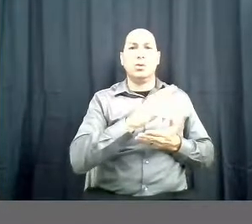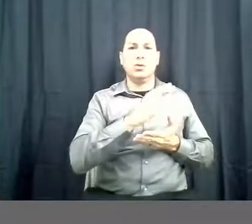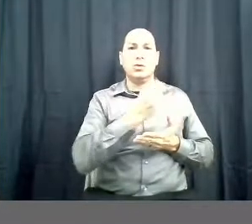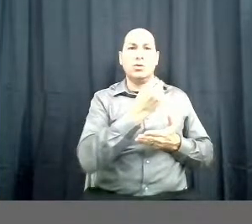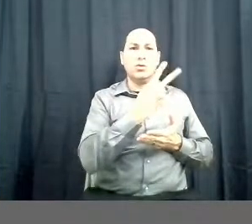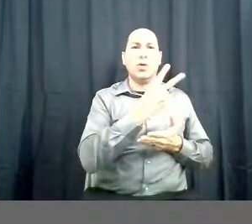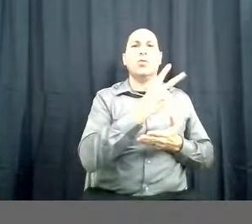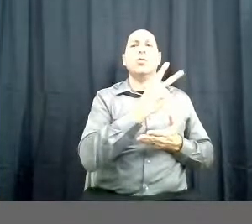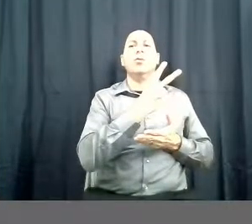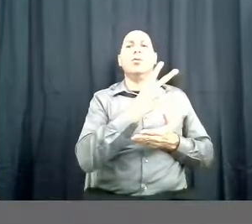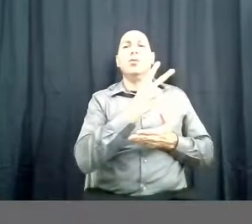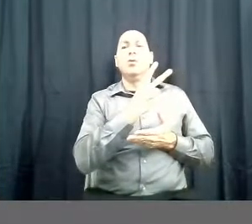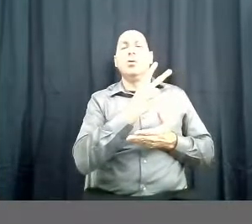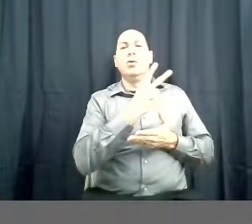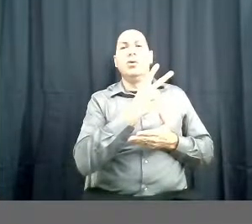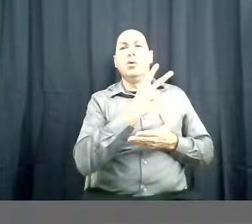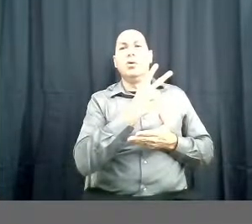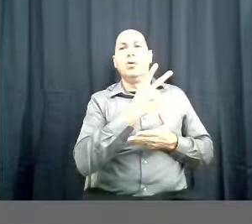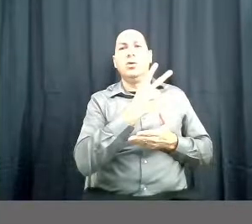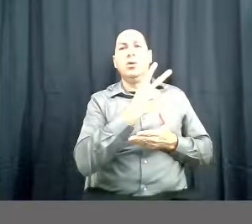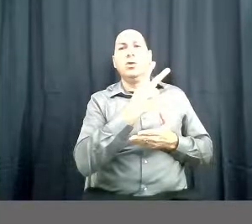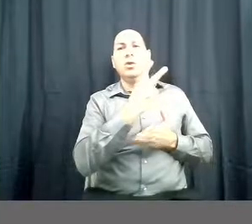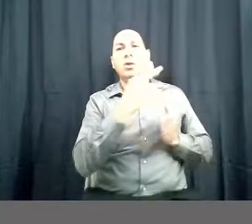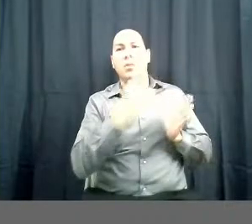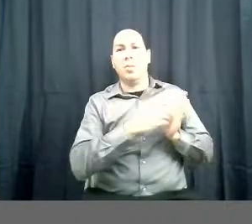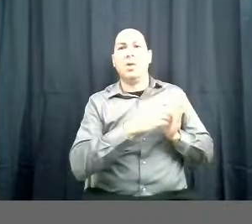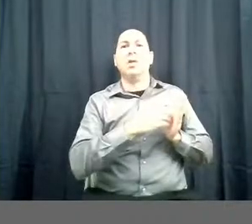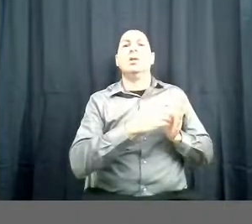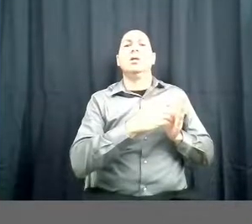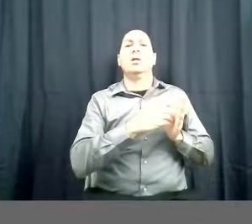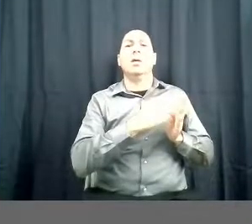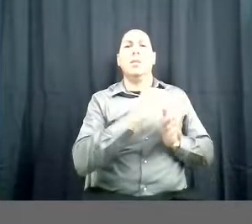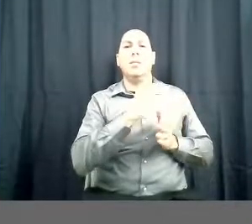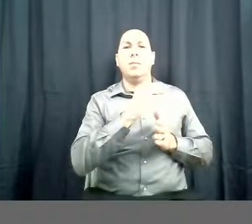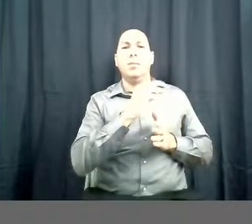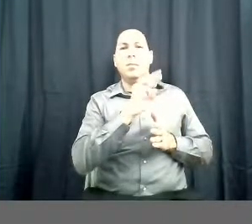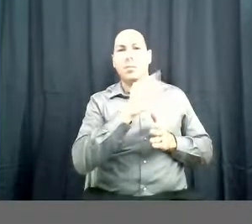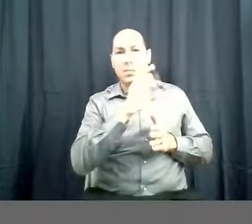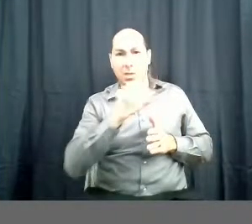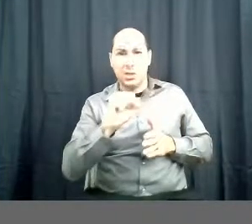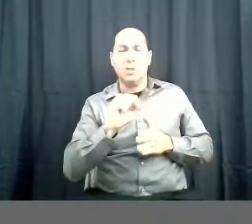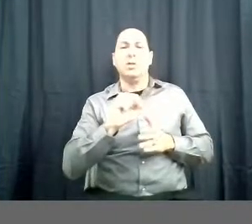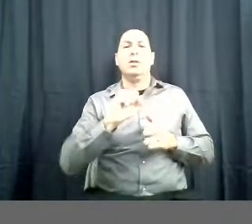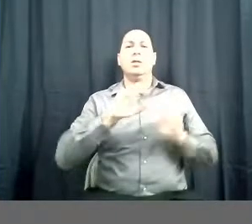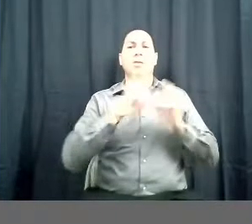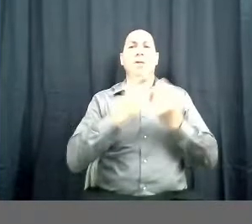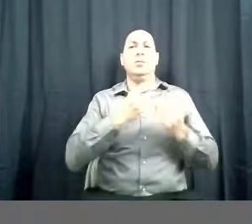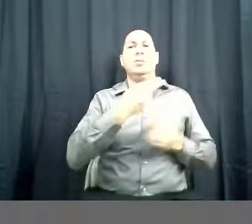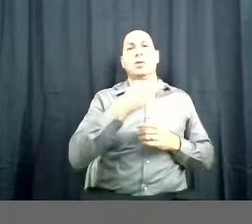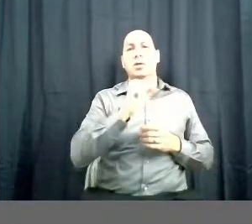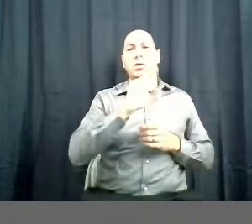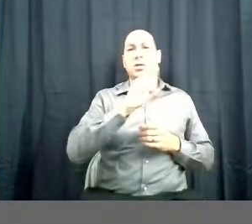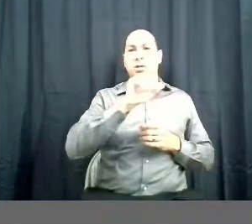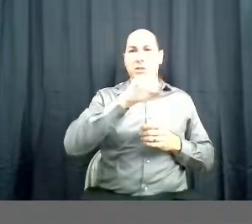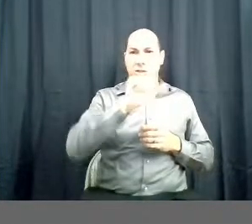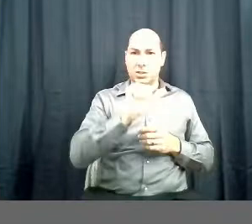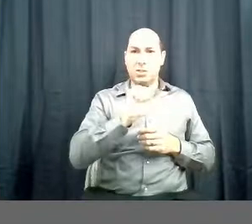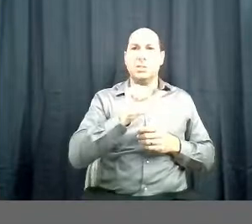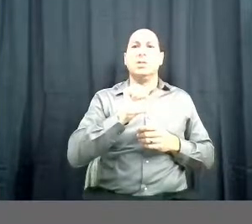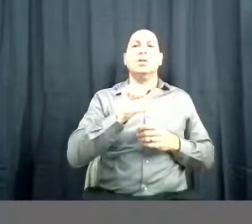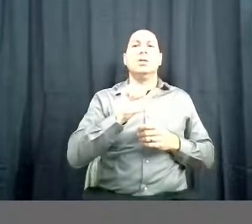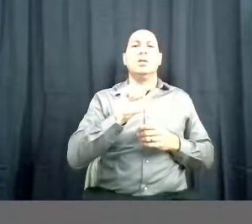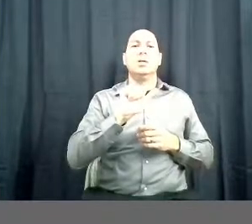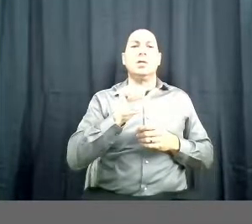October is not reflected here because October has not been published by Hacienda and is not yet public. That said, there is no way